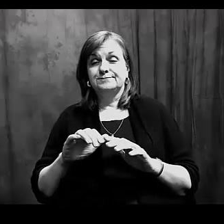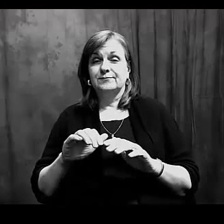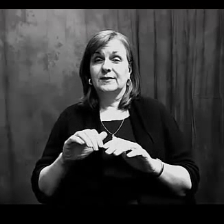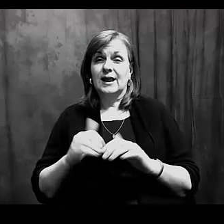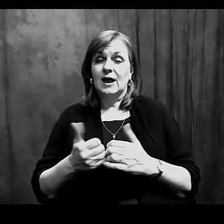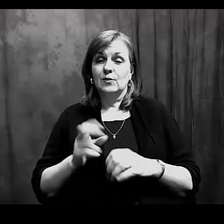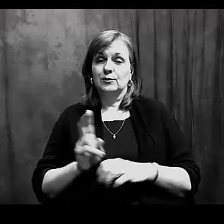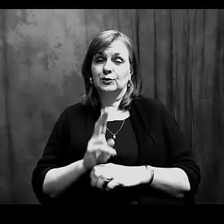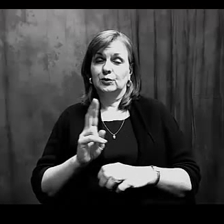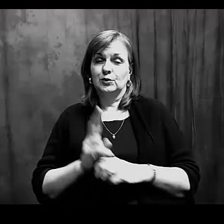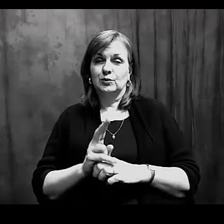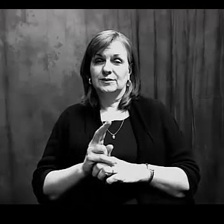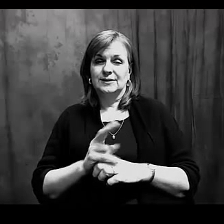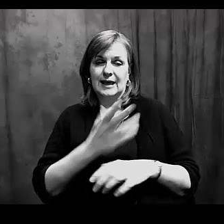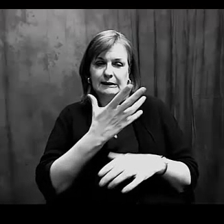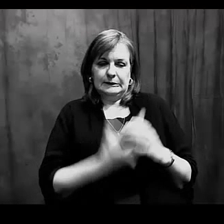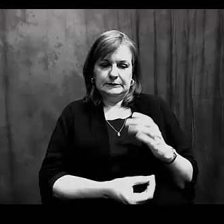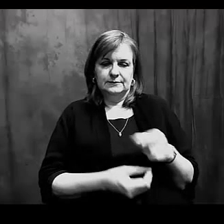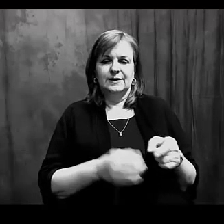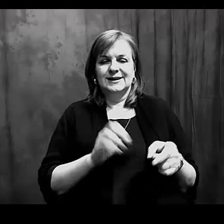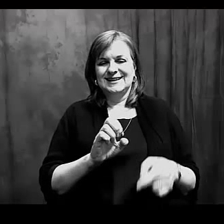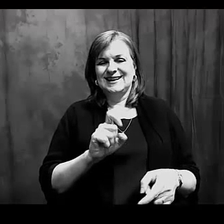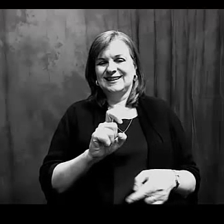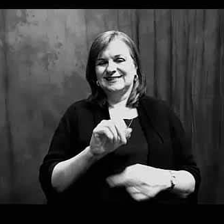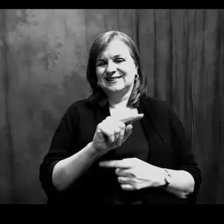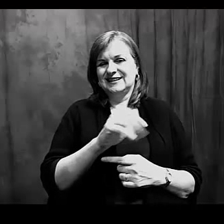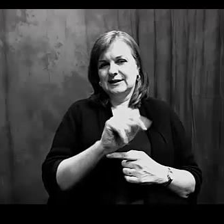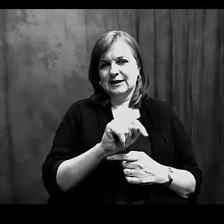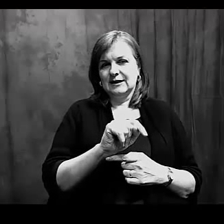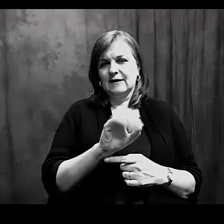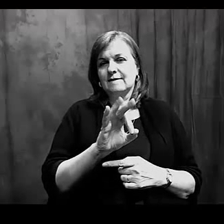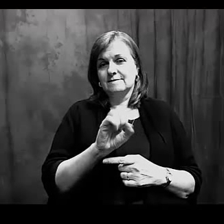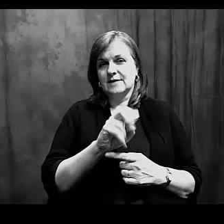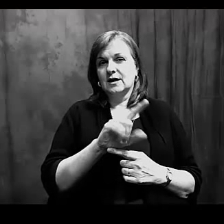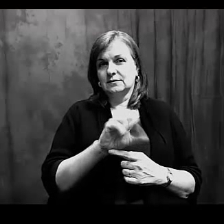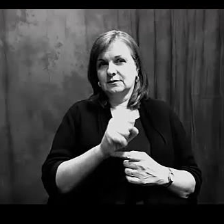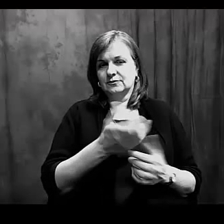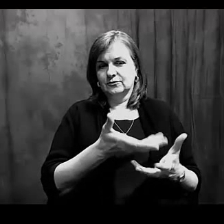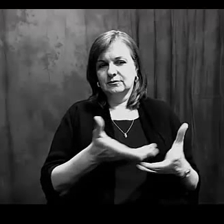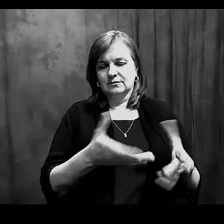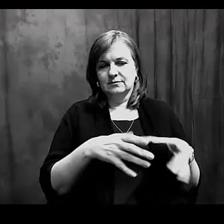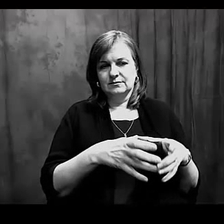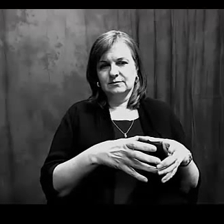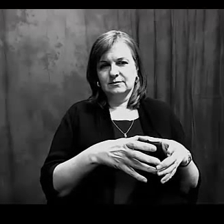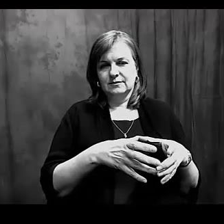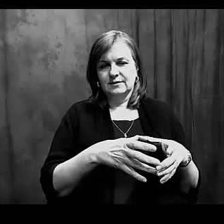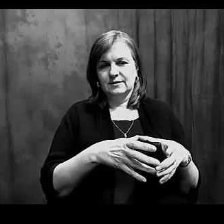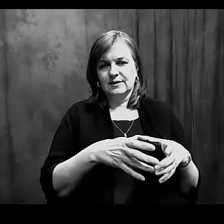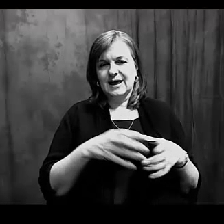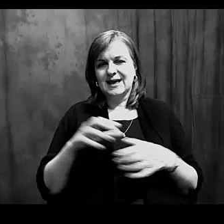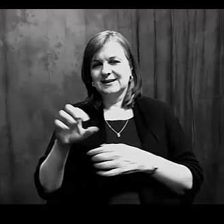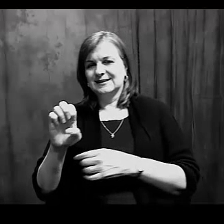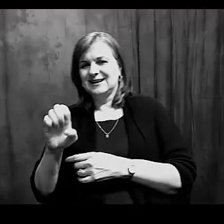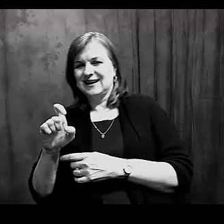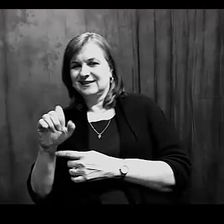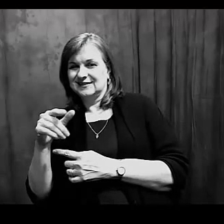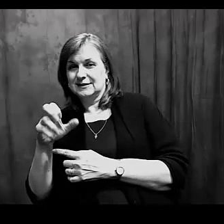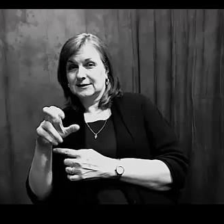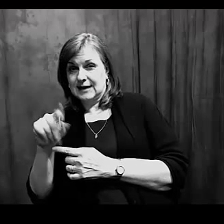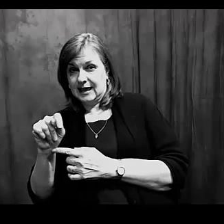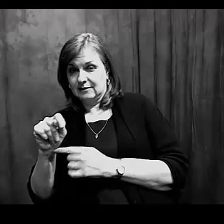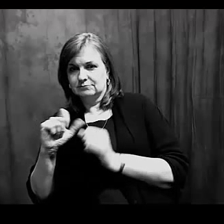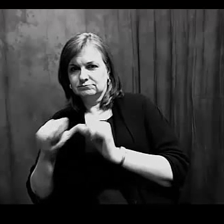about is how we can use extinct in fossils and